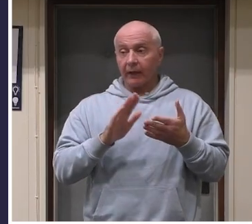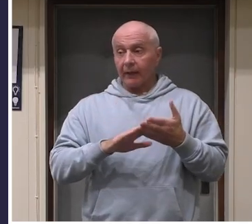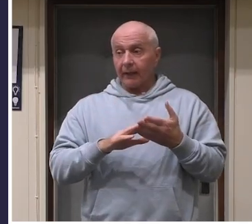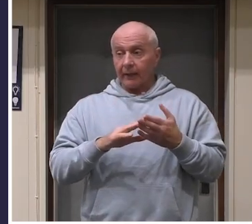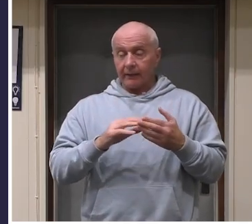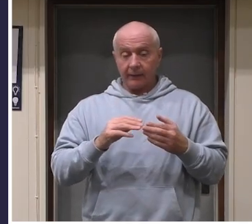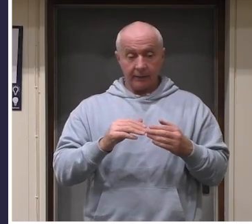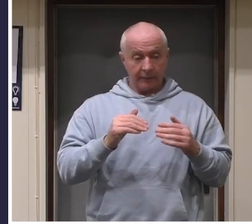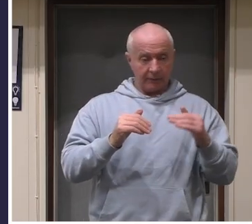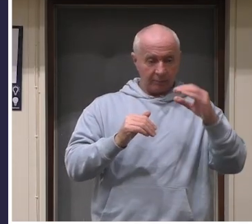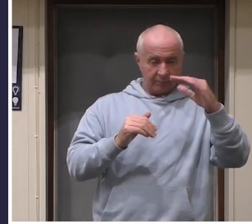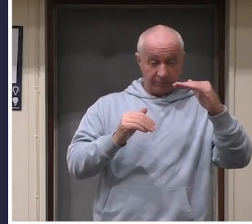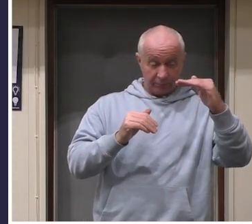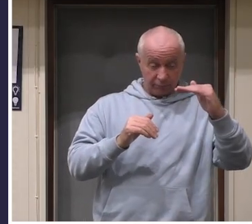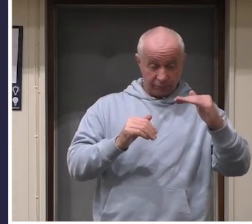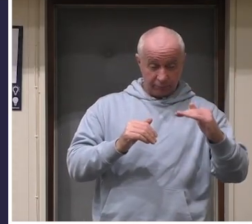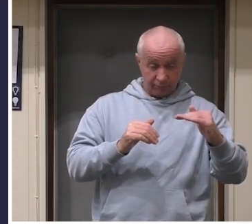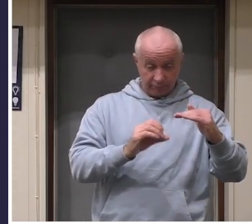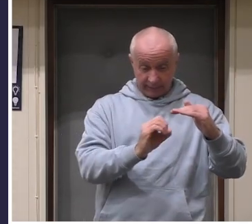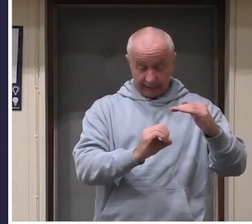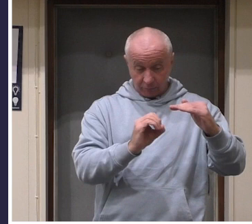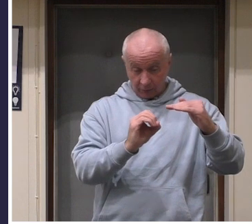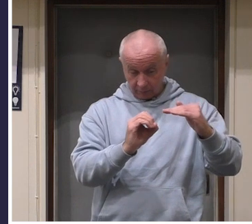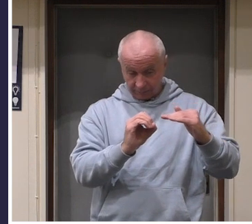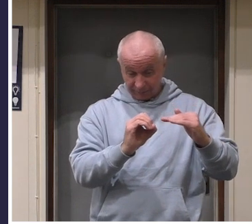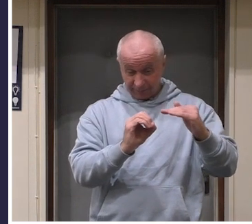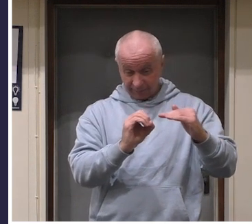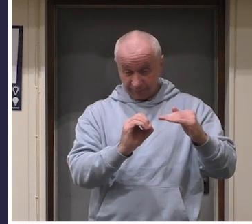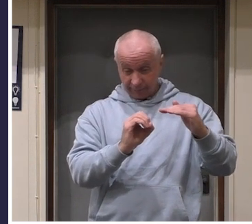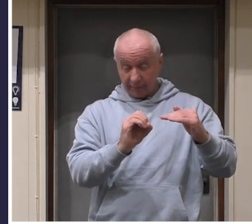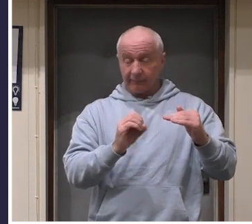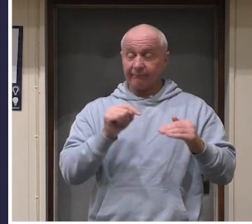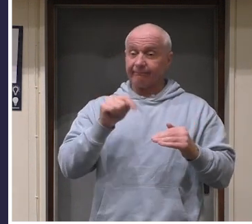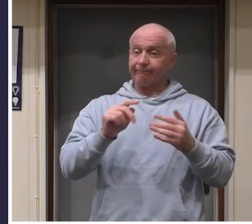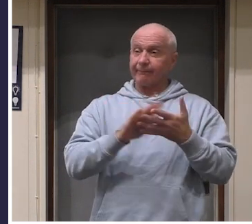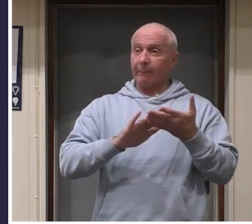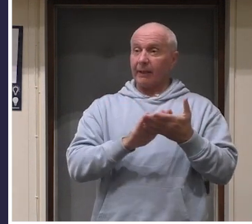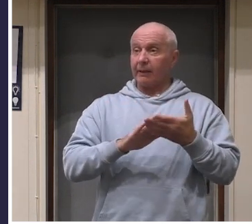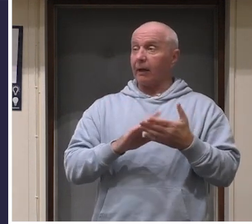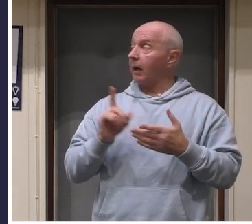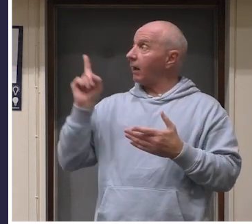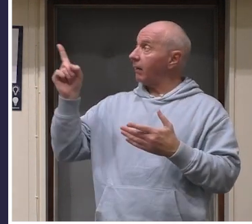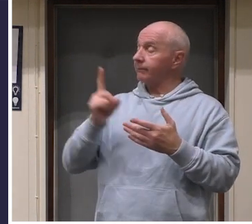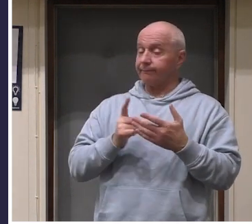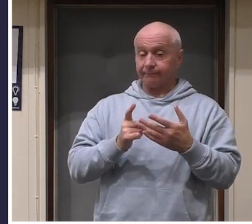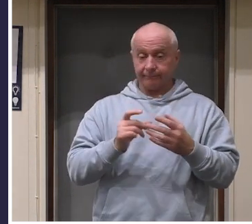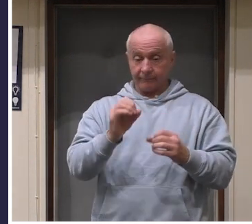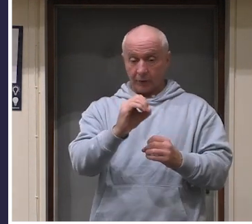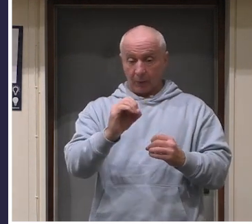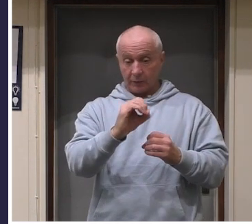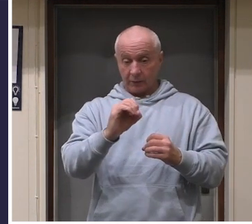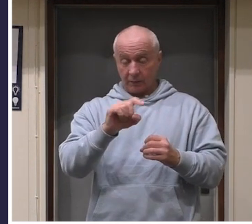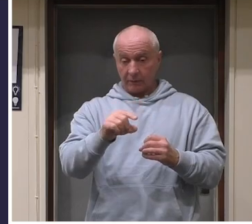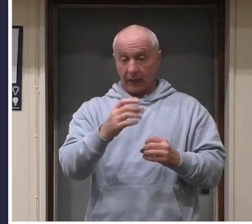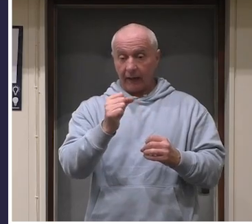0 than before. And what this also means is that by some definitions, the particle that we have in there